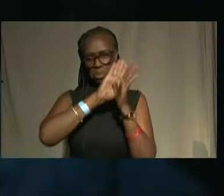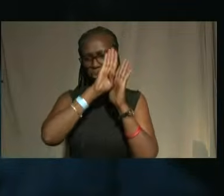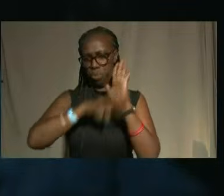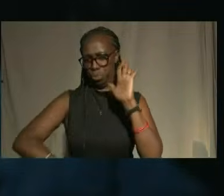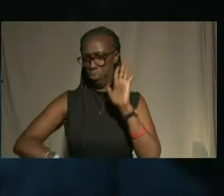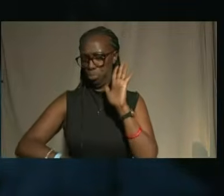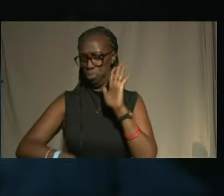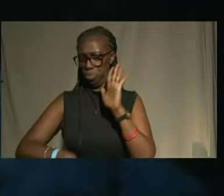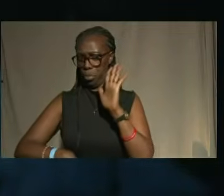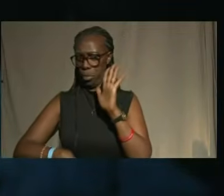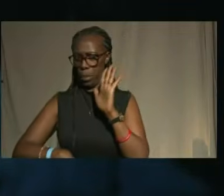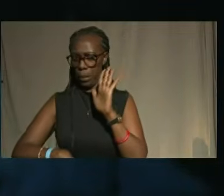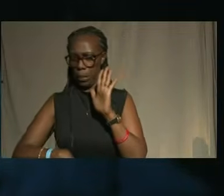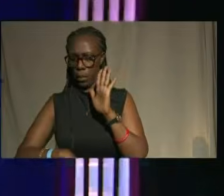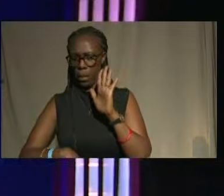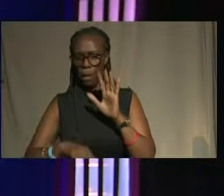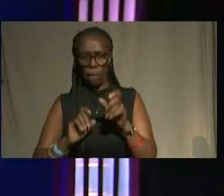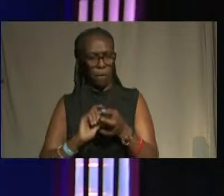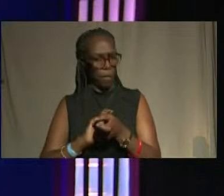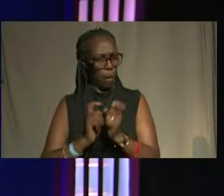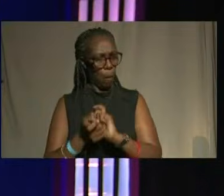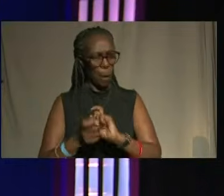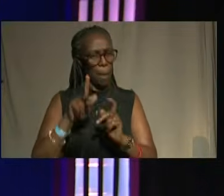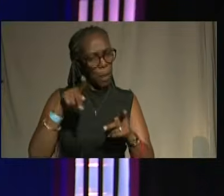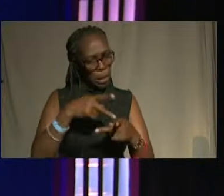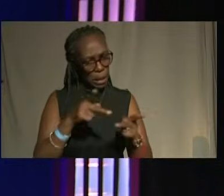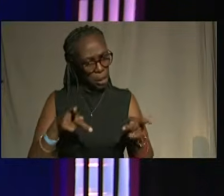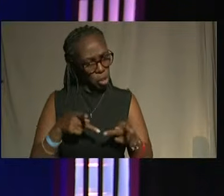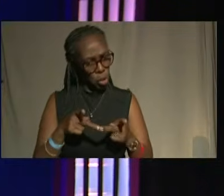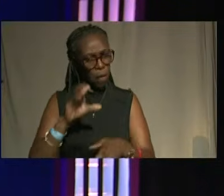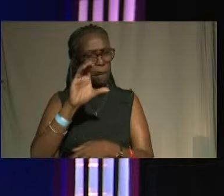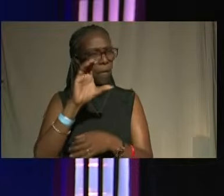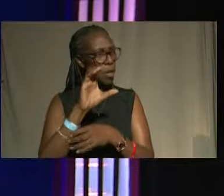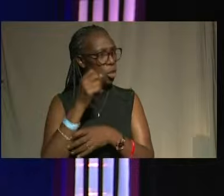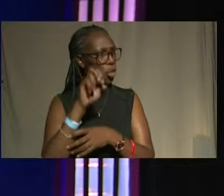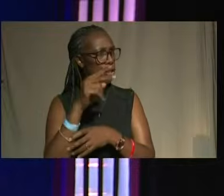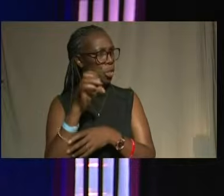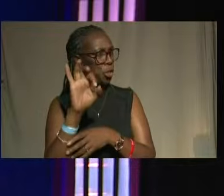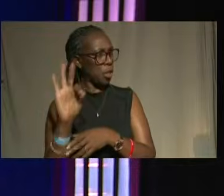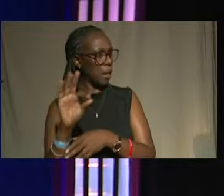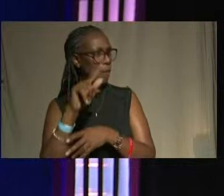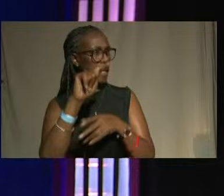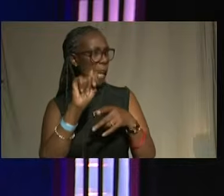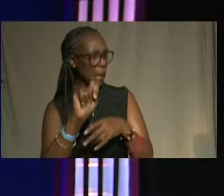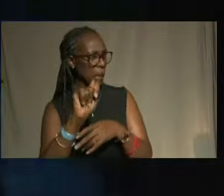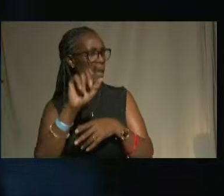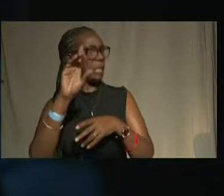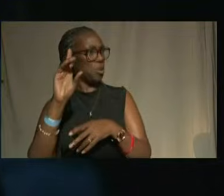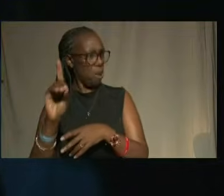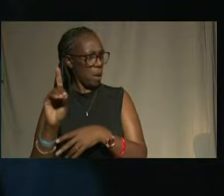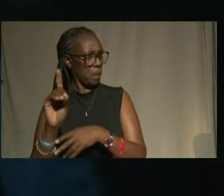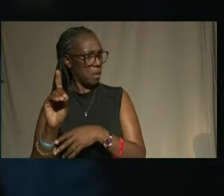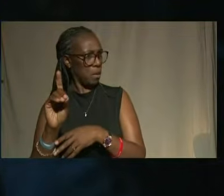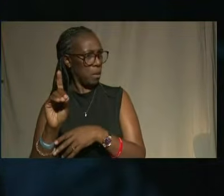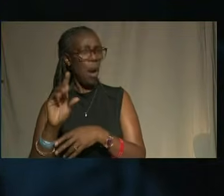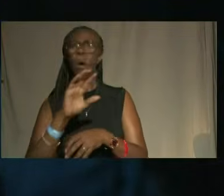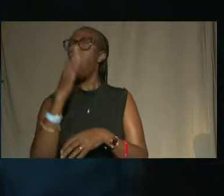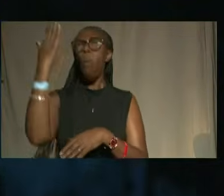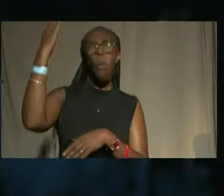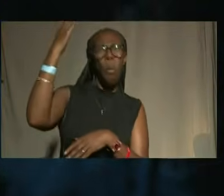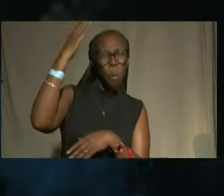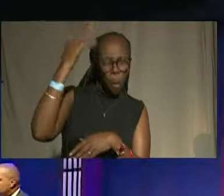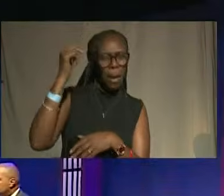for the position of Chief Technical Director of the Financial Investigations Division. Why was the law enforcement requirement